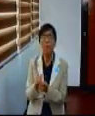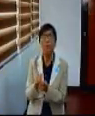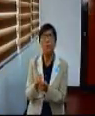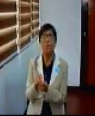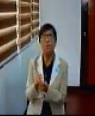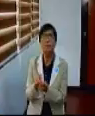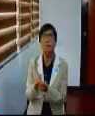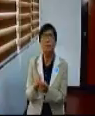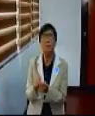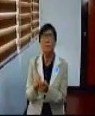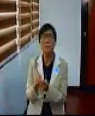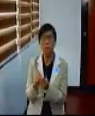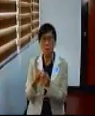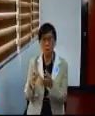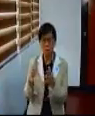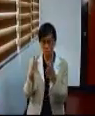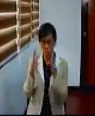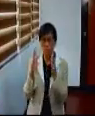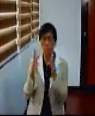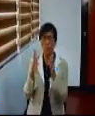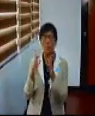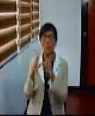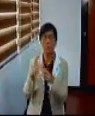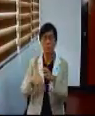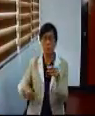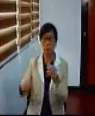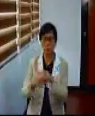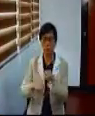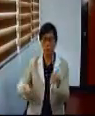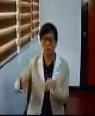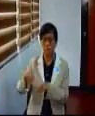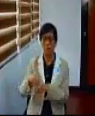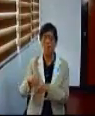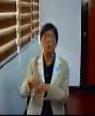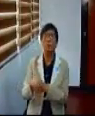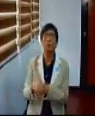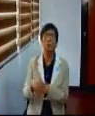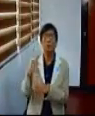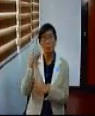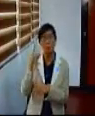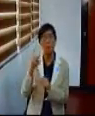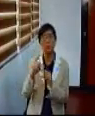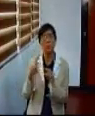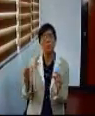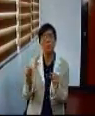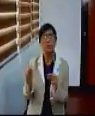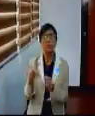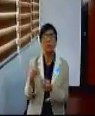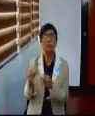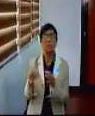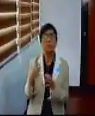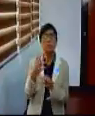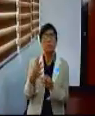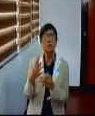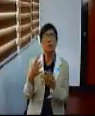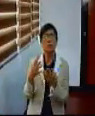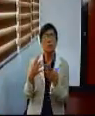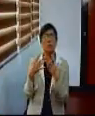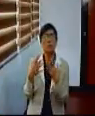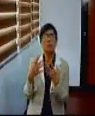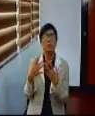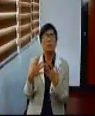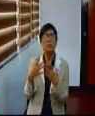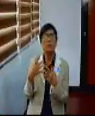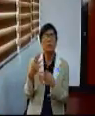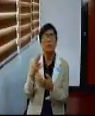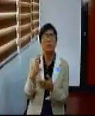sort of compel compensation. I think it can be very general in terms of saying, well, look, thank you for your contribution. The evidence